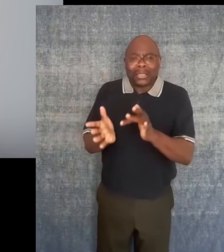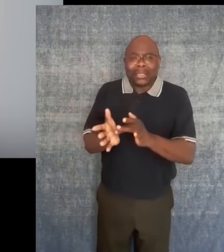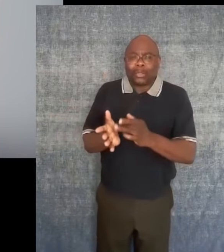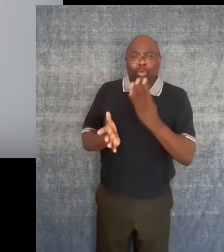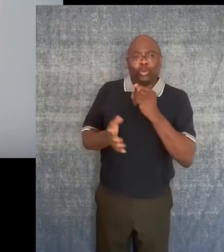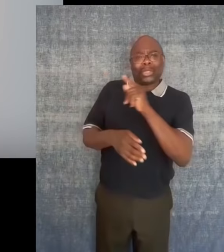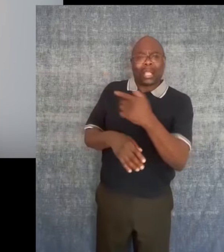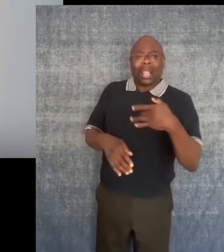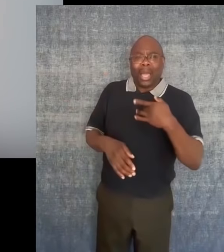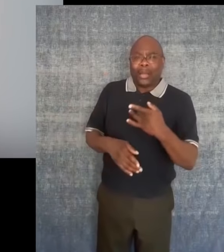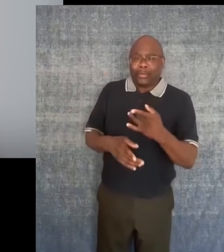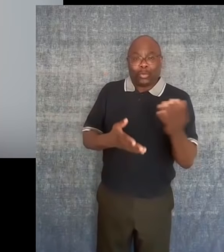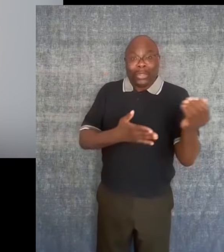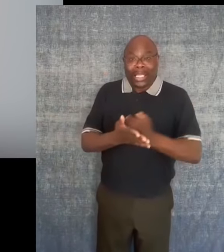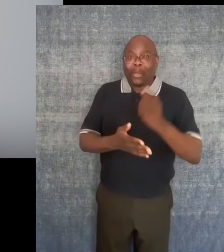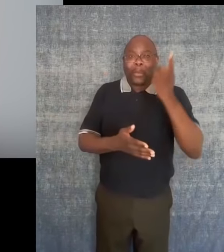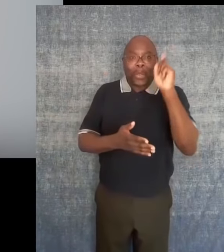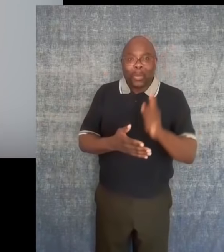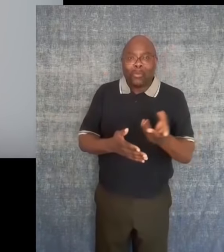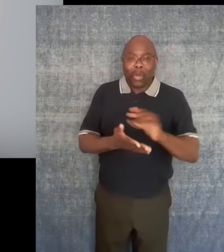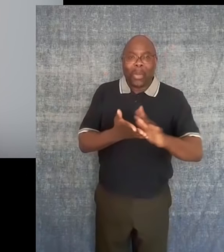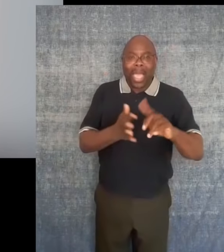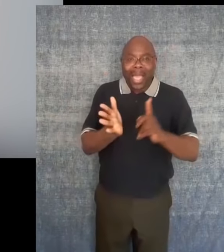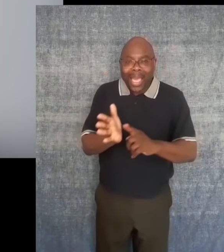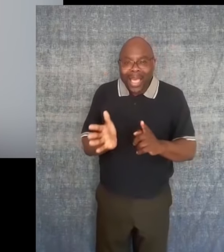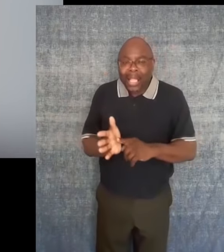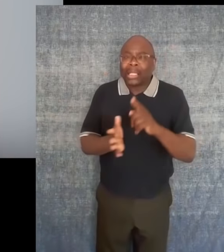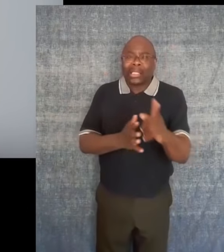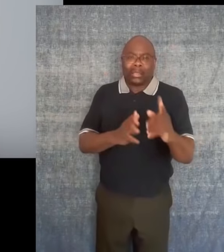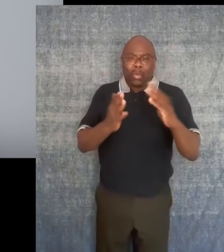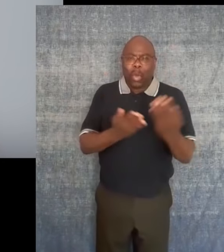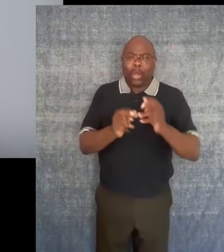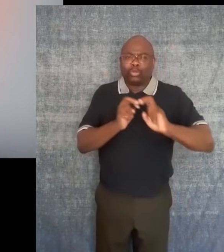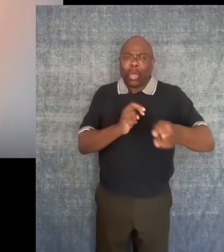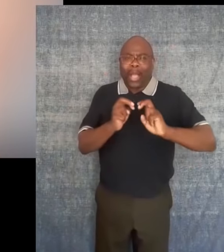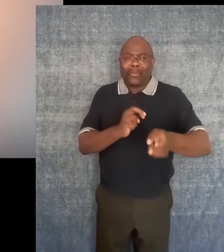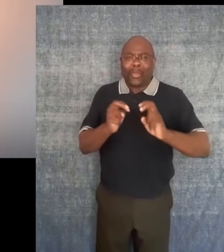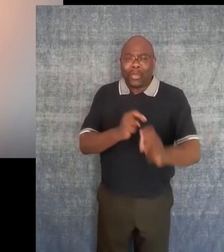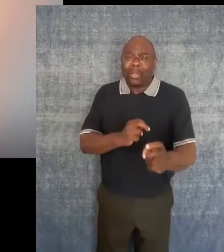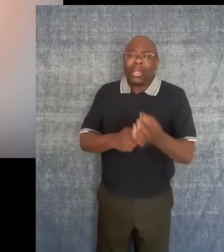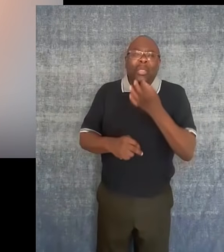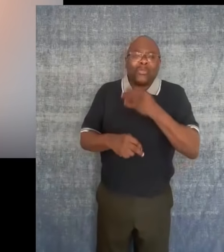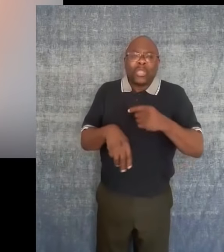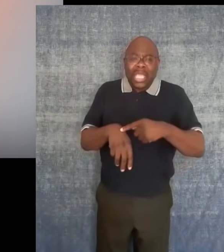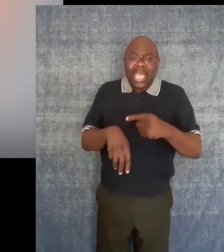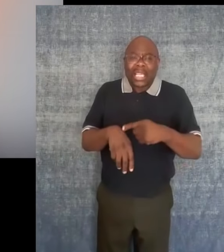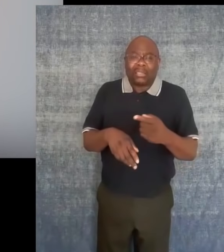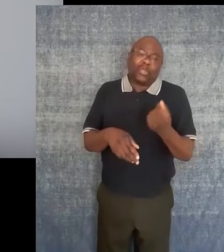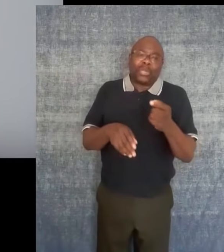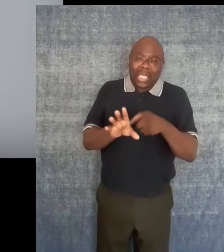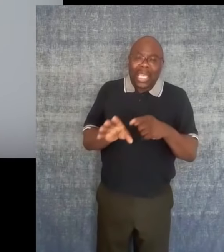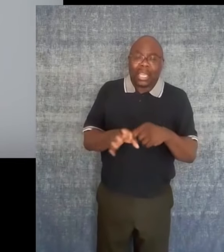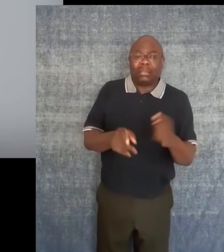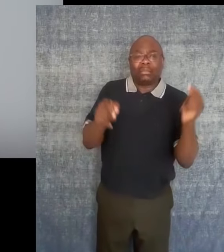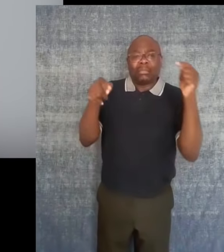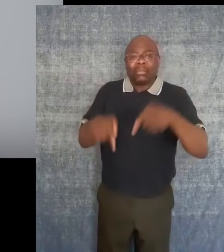his life to rescue the souls of men, and how he had traveled. And then just this last couple of years, he had found himself back home